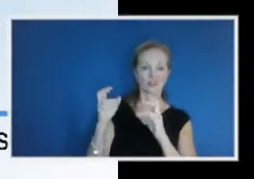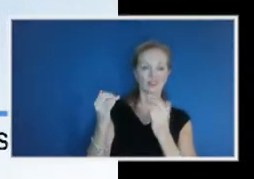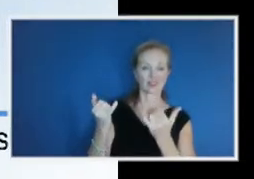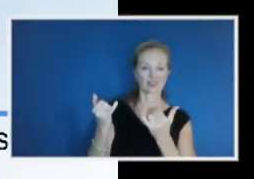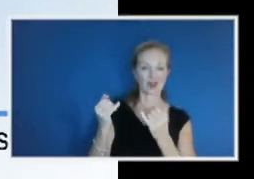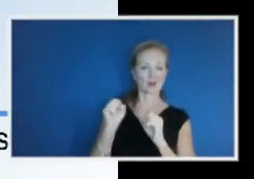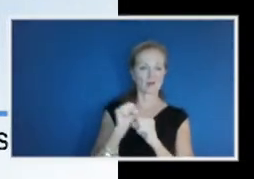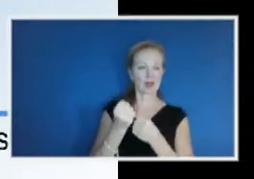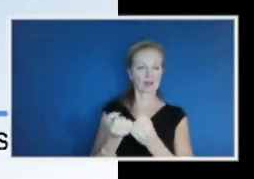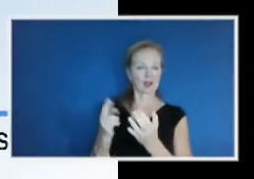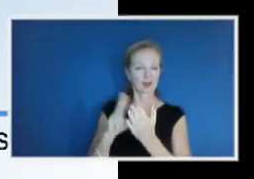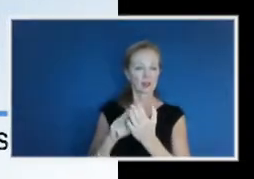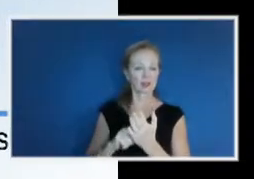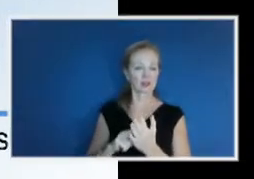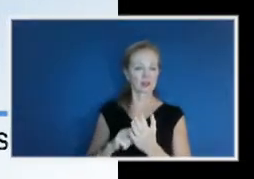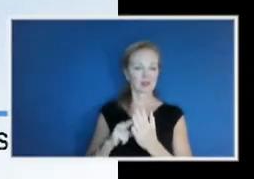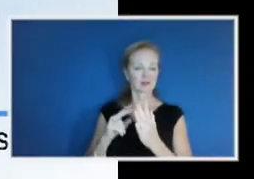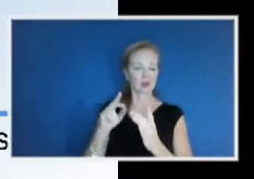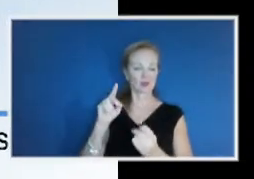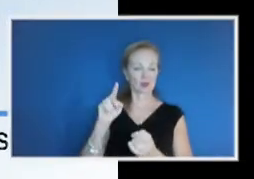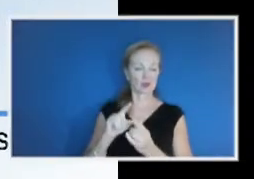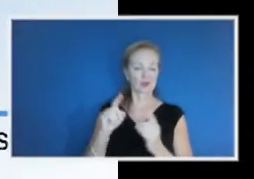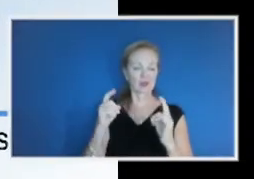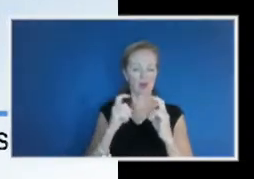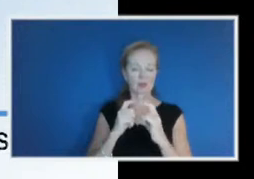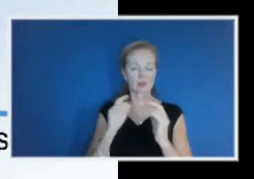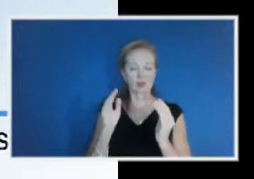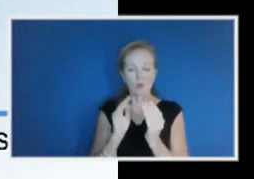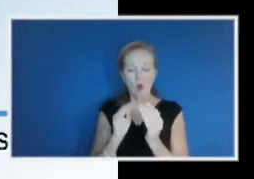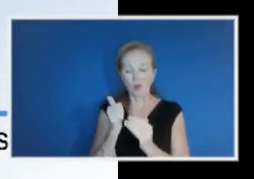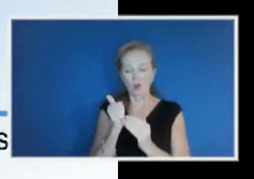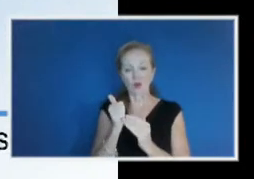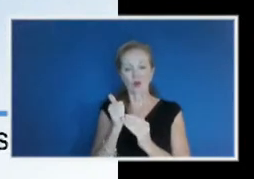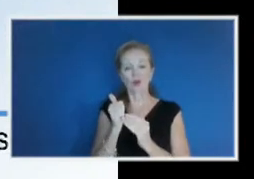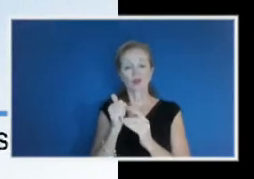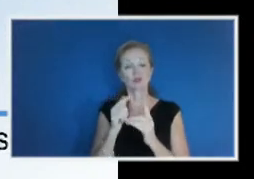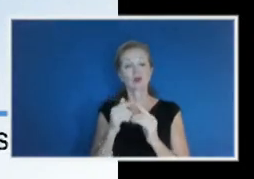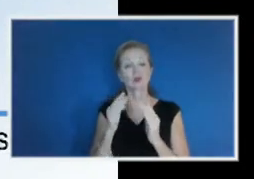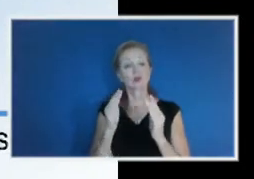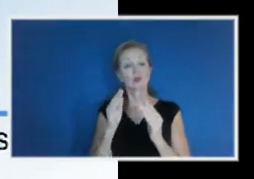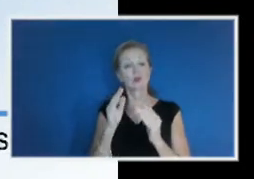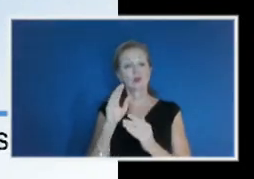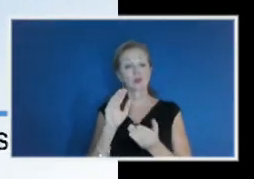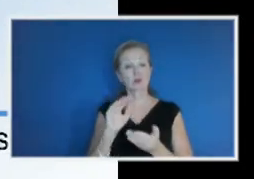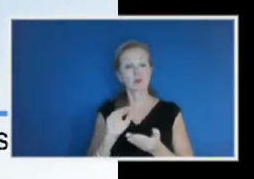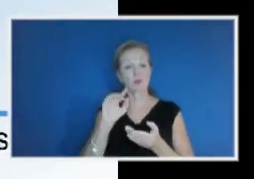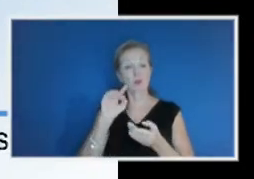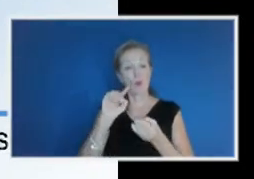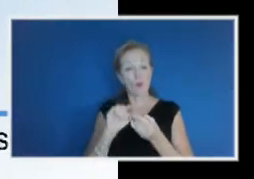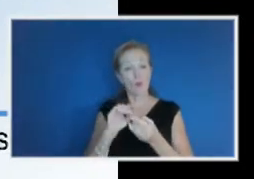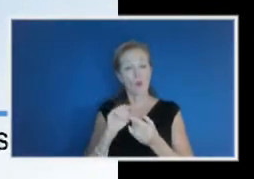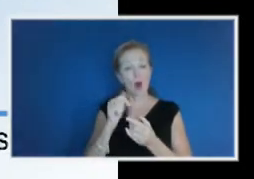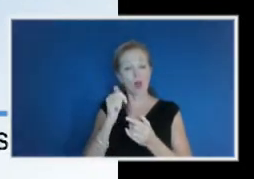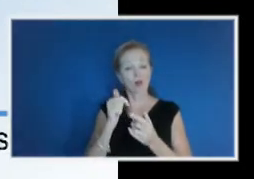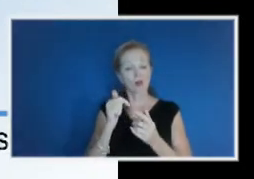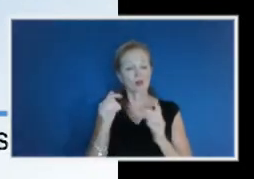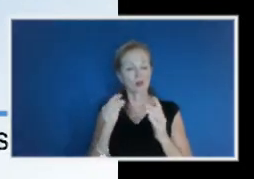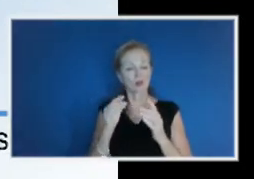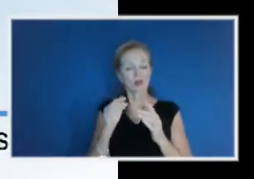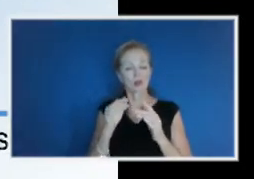contracts less complex or smaller, so that smaller firms of whatever ownership were able to bid on